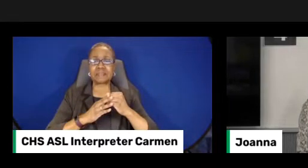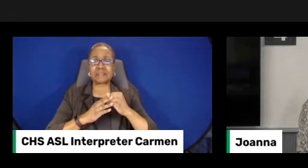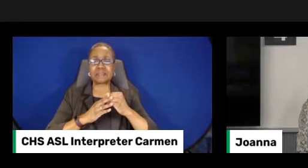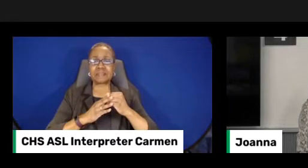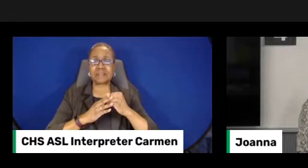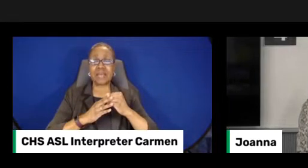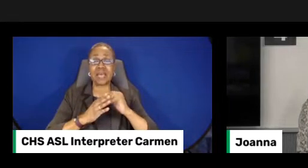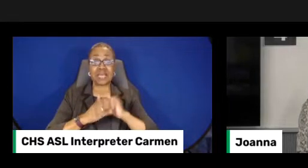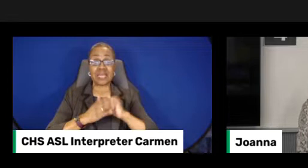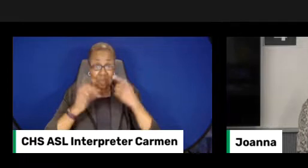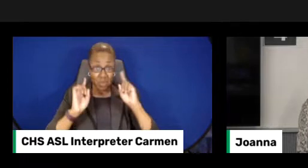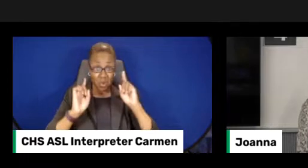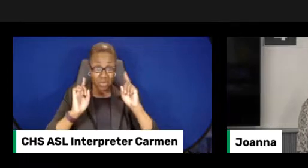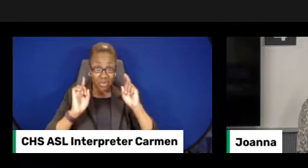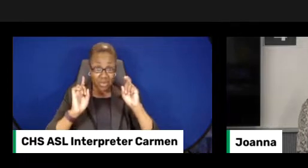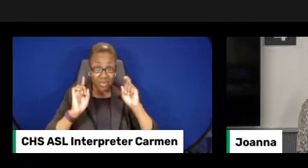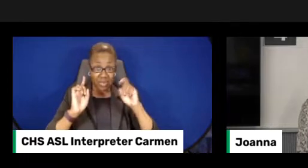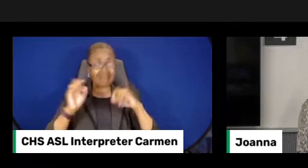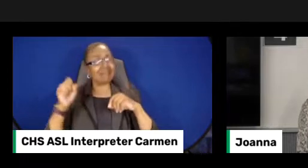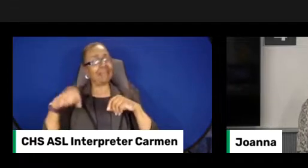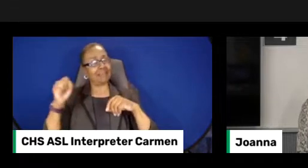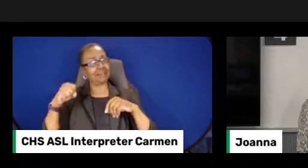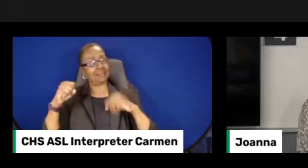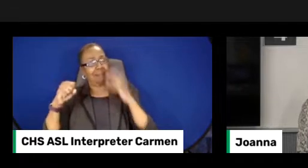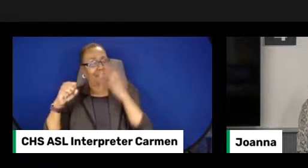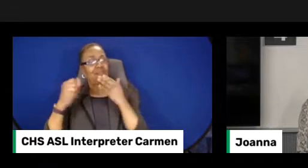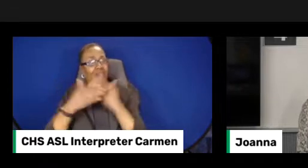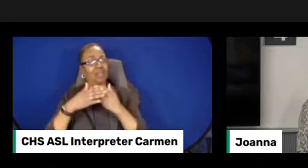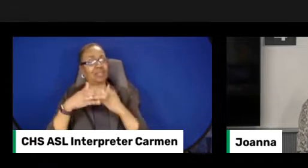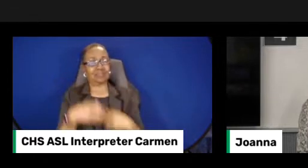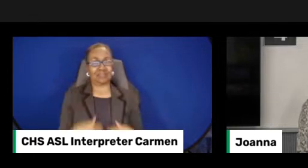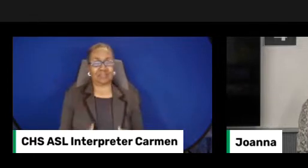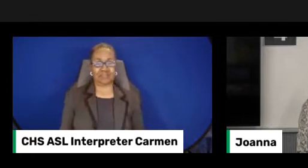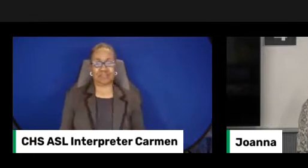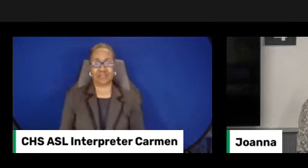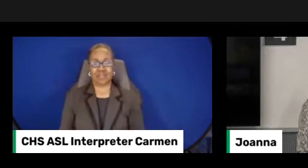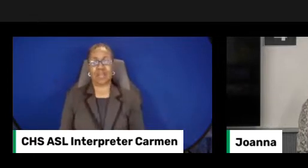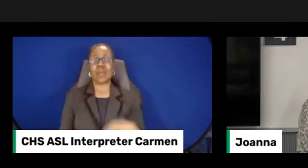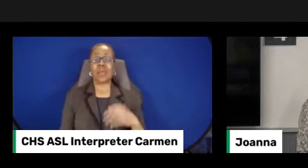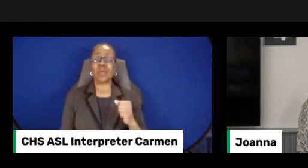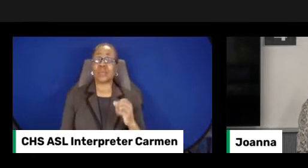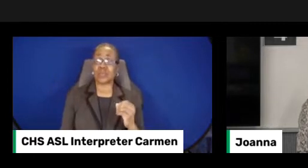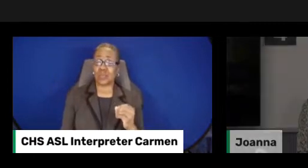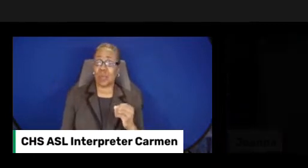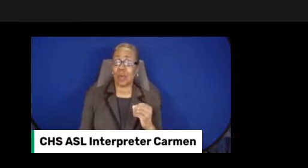Is that working? Yes, looks good. Okay. So,